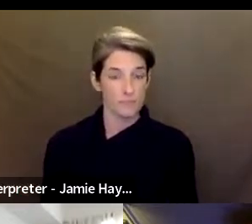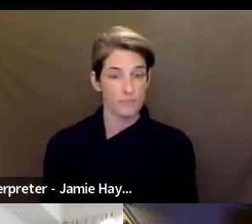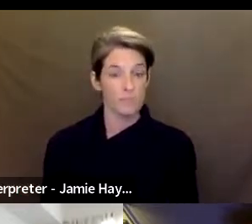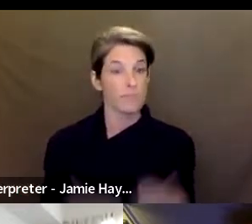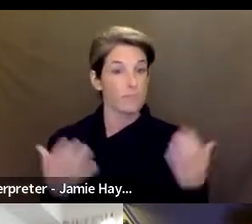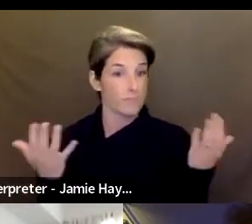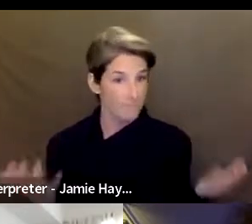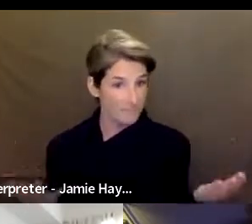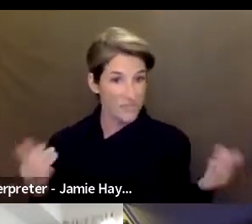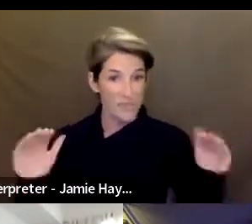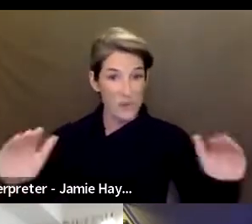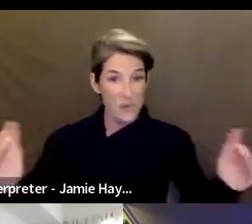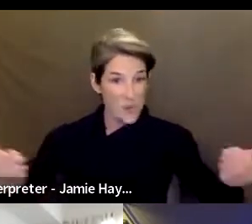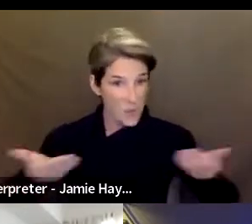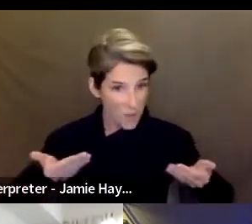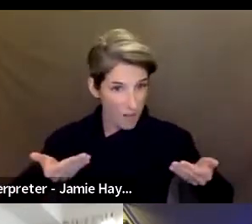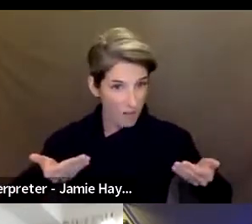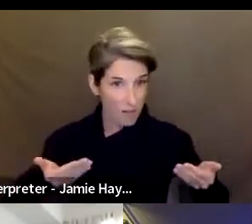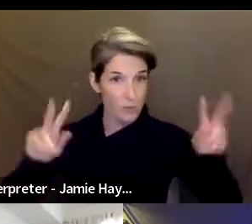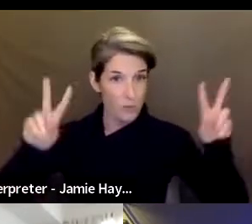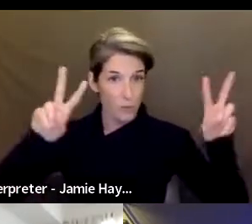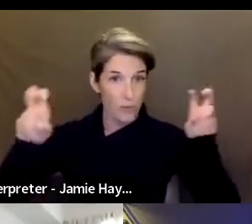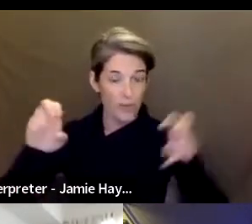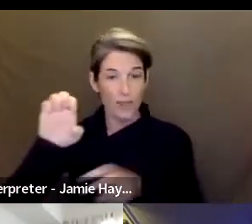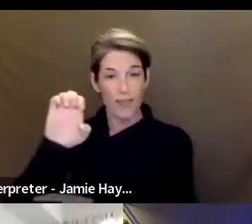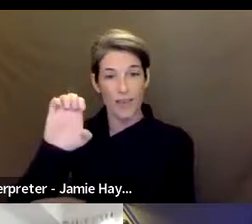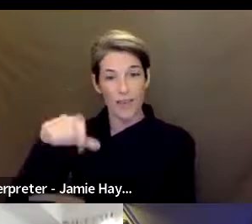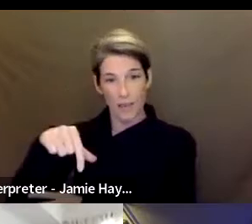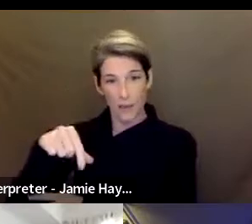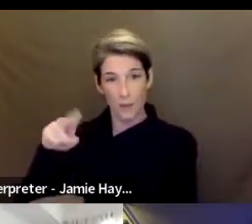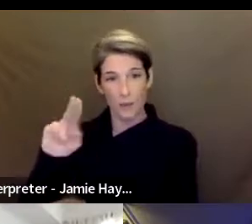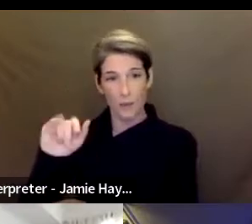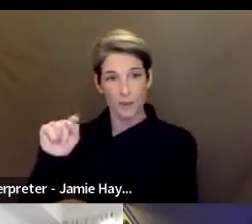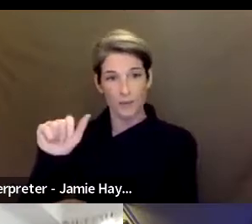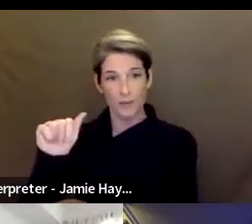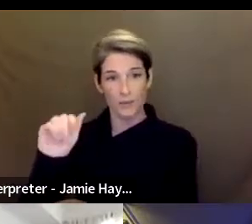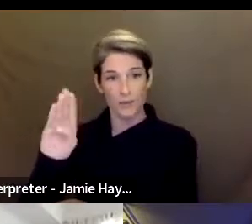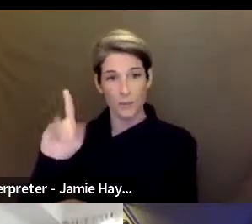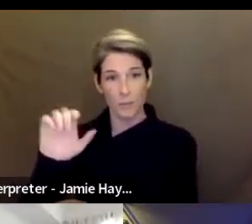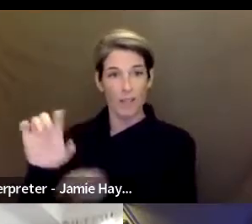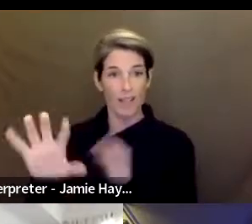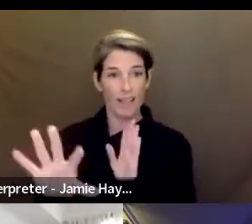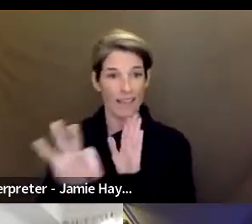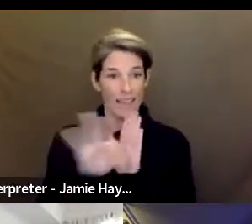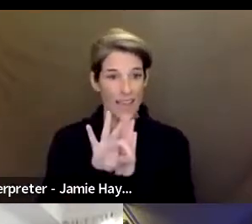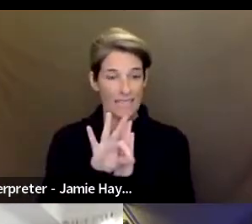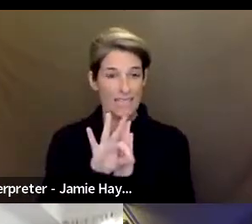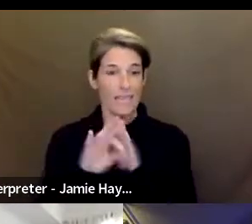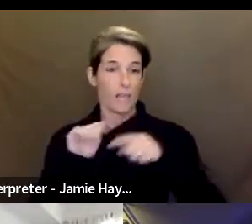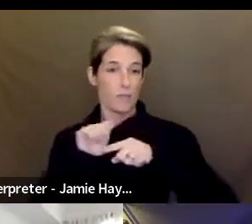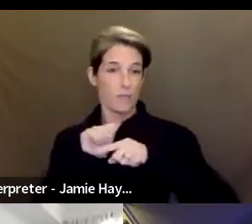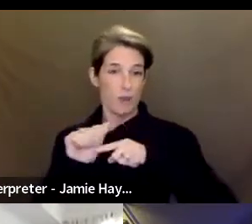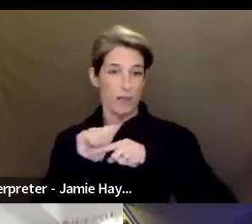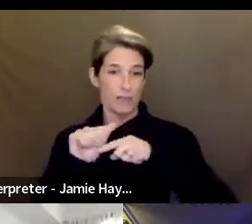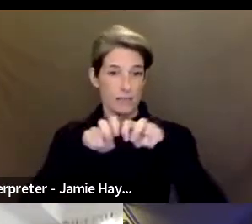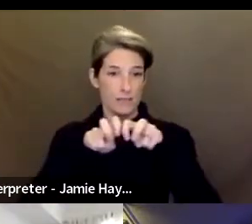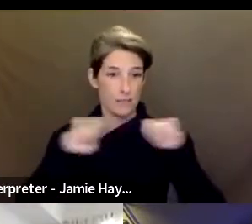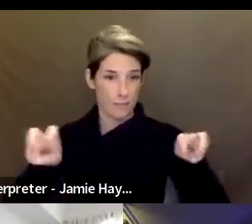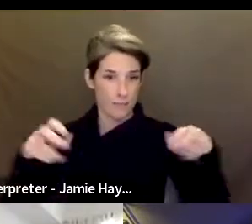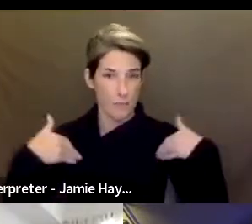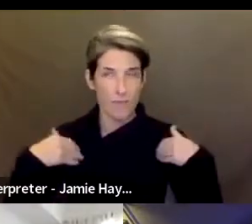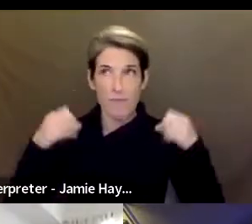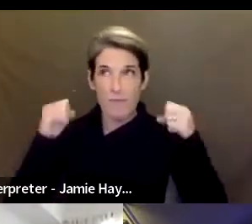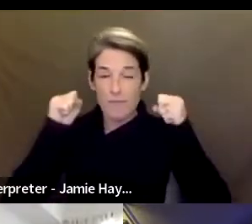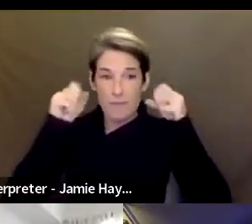So welcome to the Equitable Casting Practices panel. So excited to have all of you here. We have a